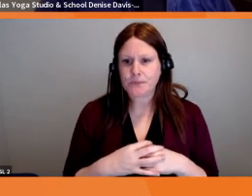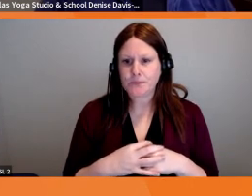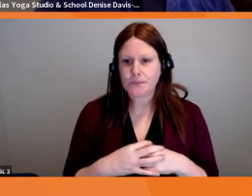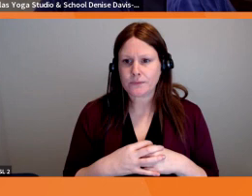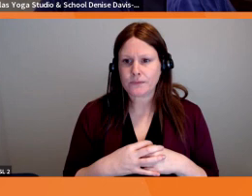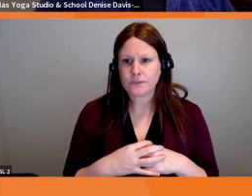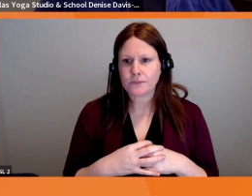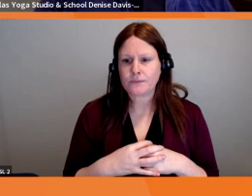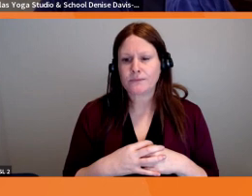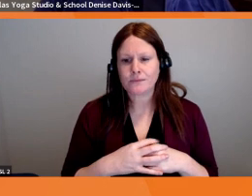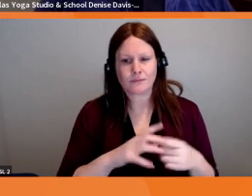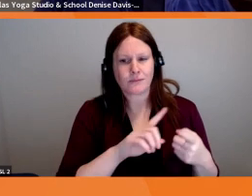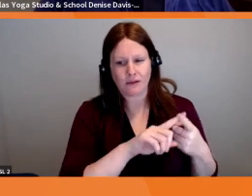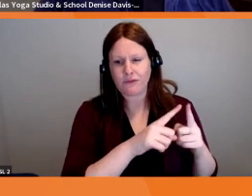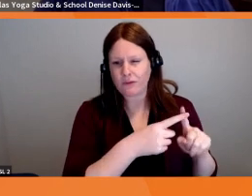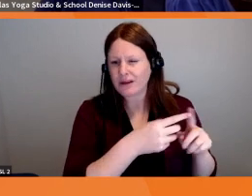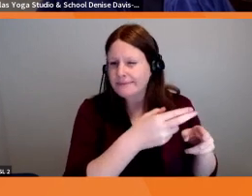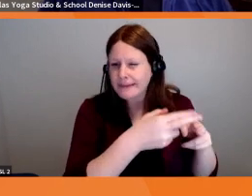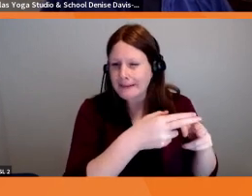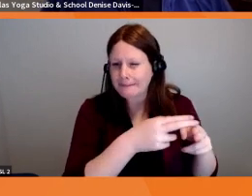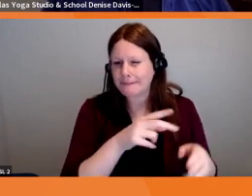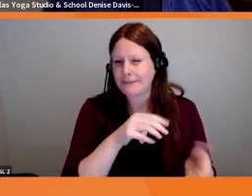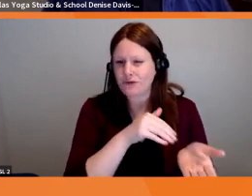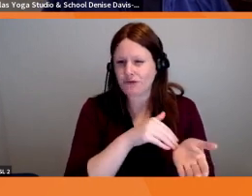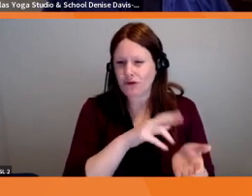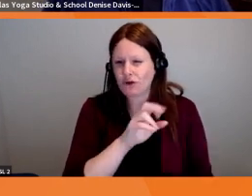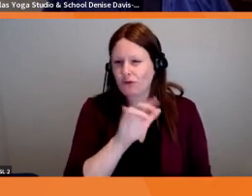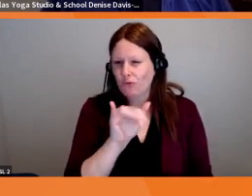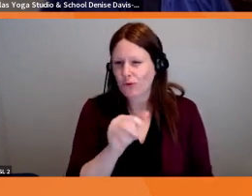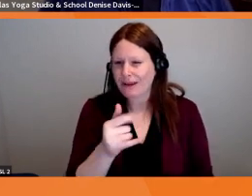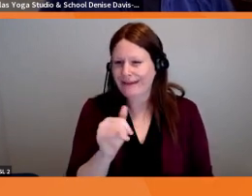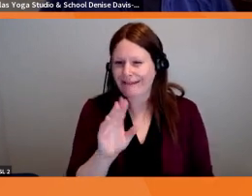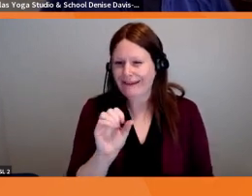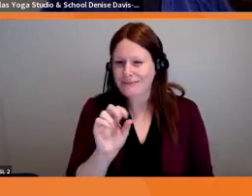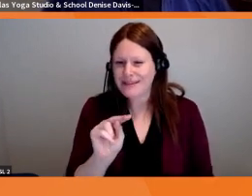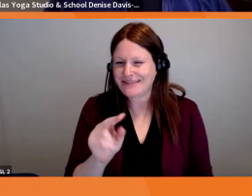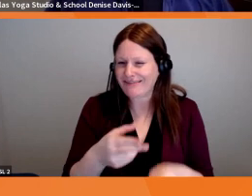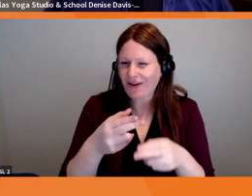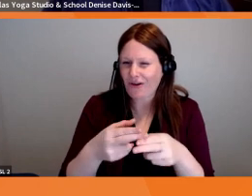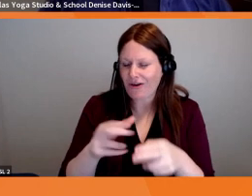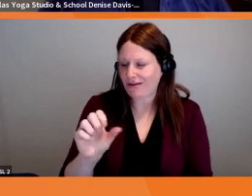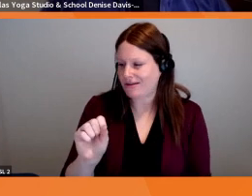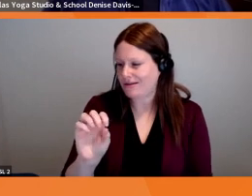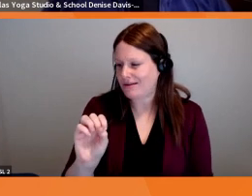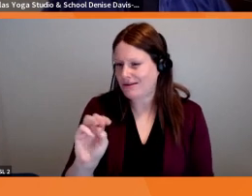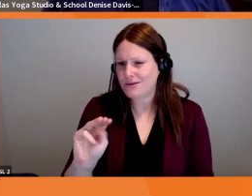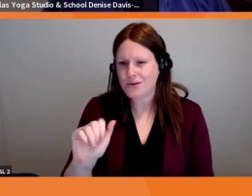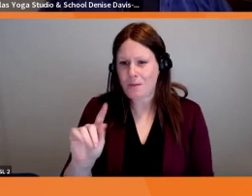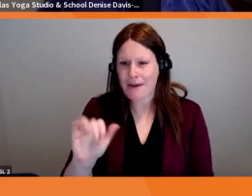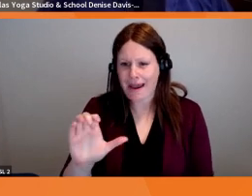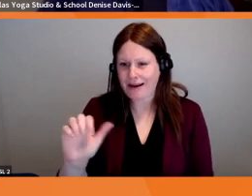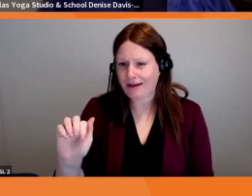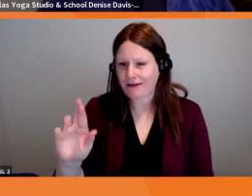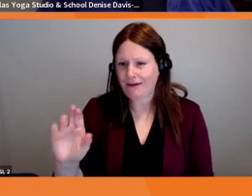My friend, Dr. Ruby Gibson, she calls this somatic archaeology. It's kind of digging in to discover what we're holding on